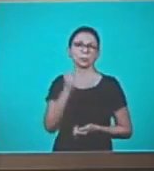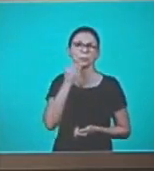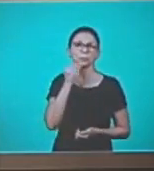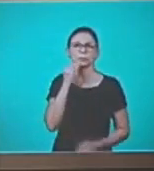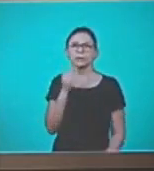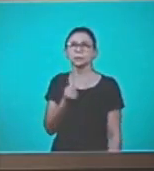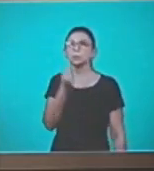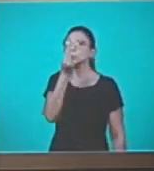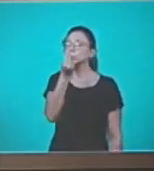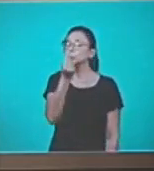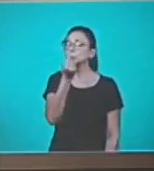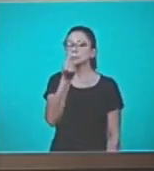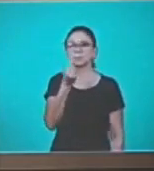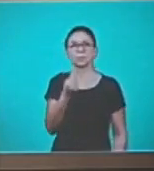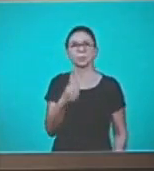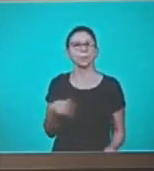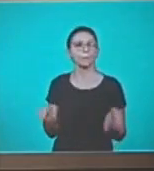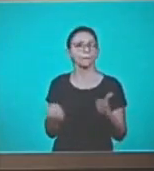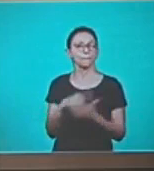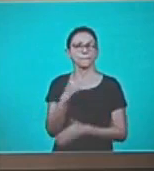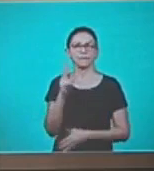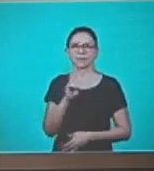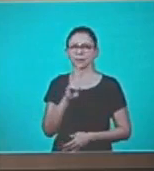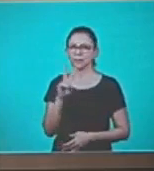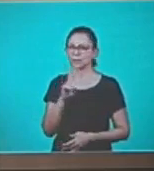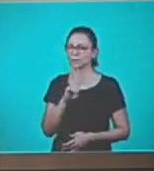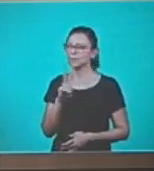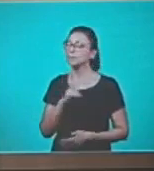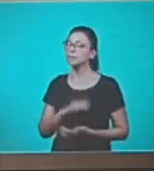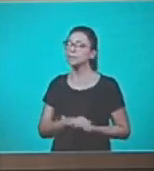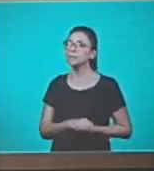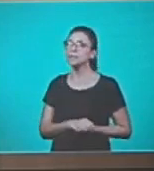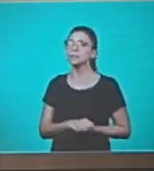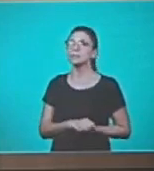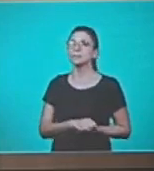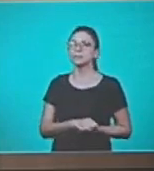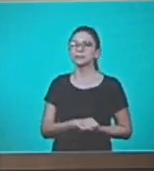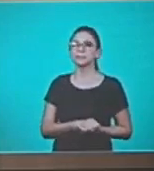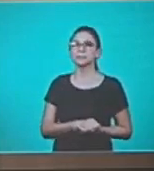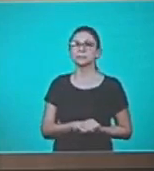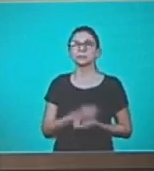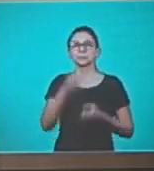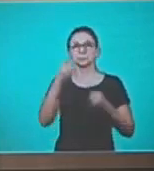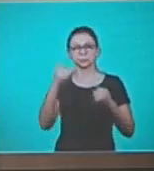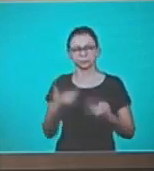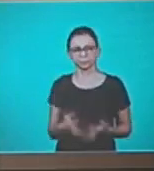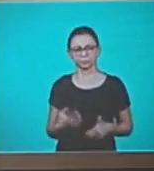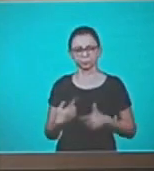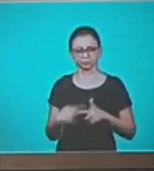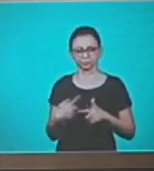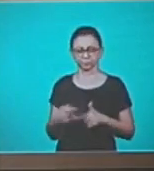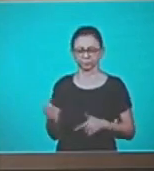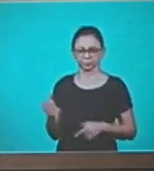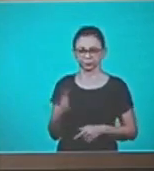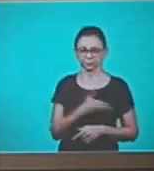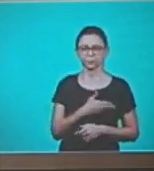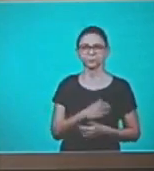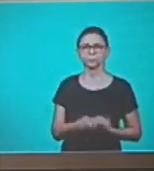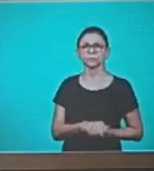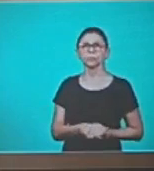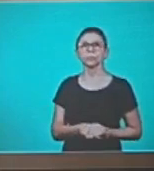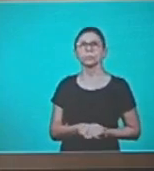Nobody, nothing will be left behind. The door is closed, there is no way out. That's what is the truth. When we're saying